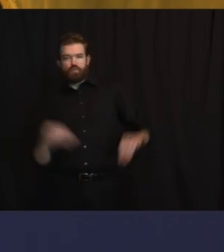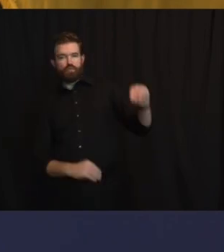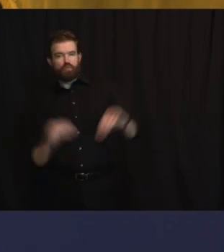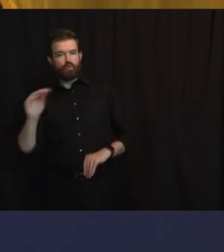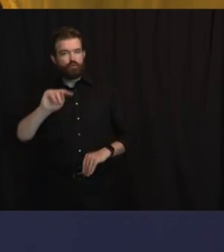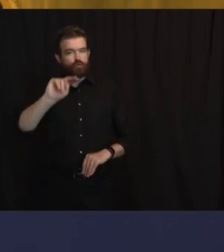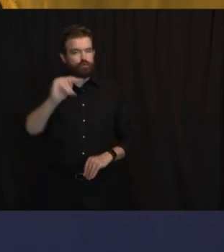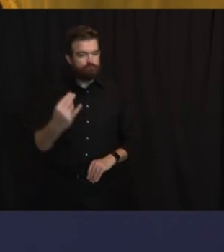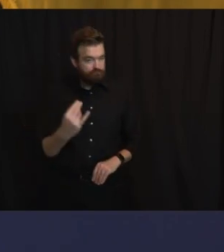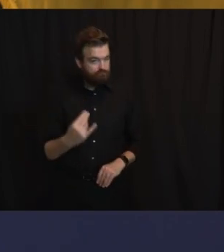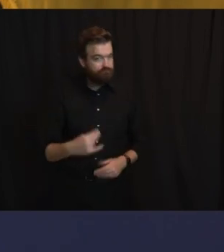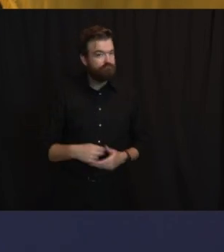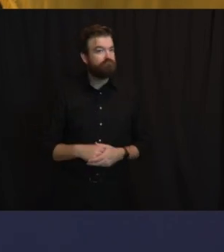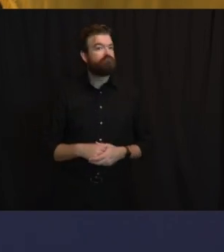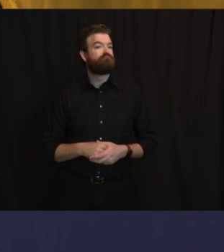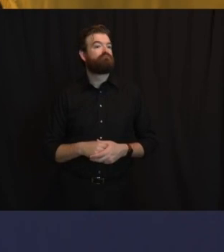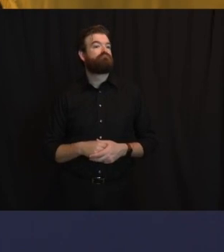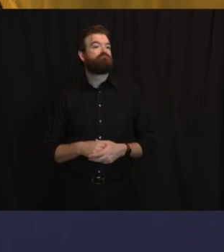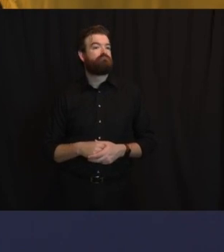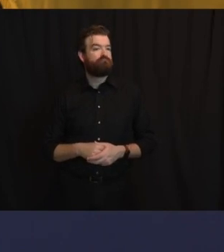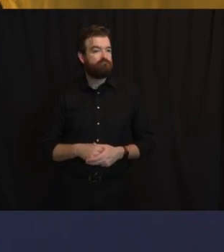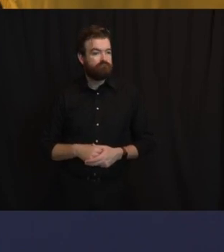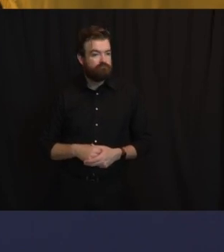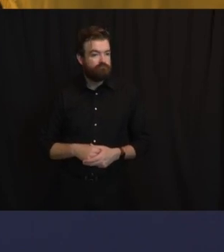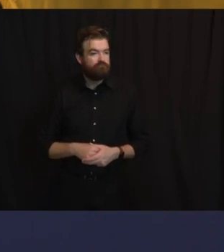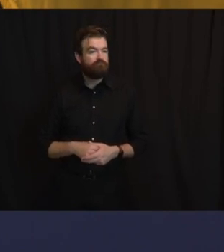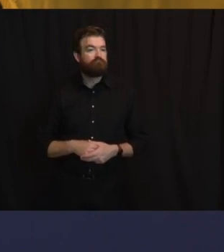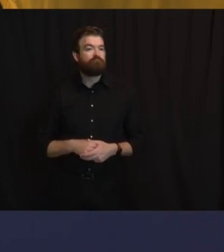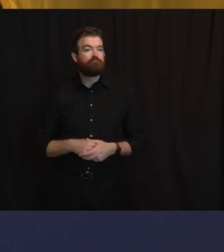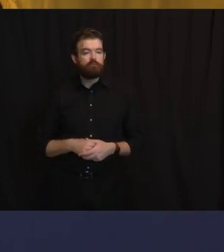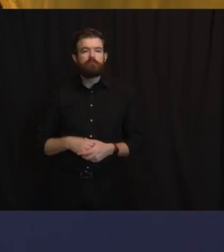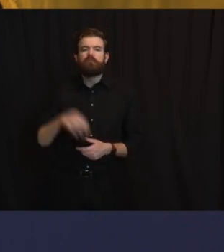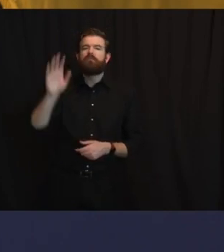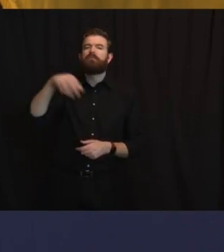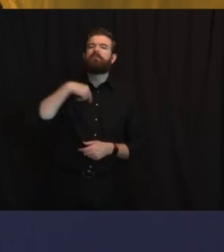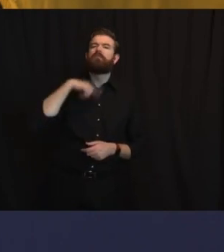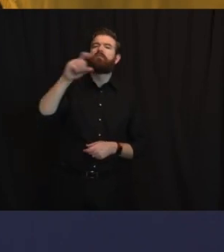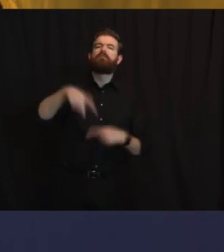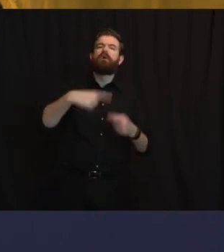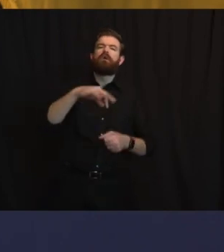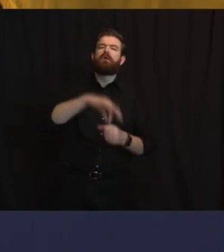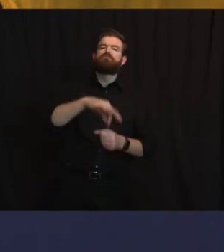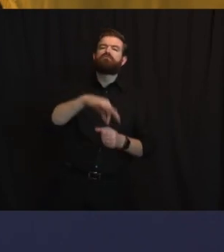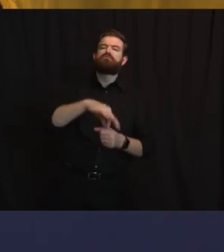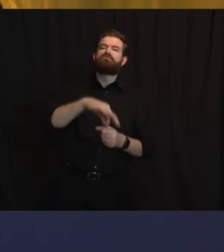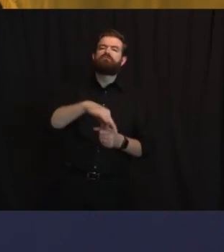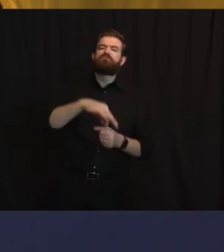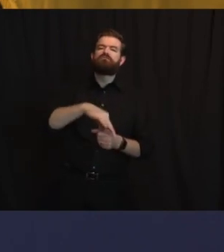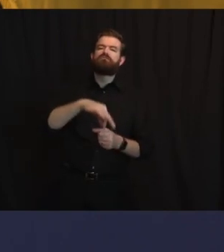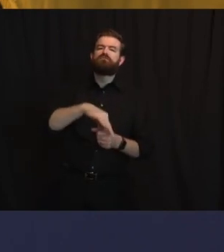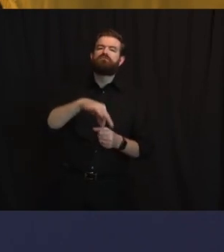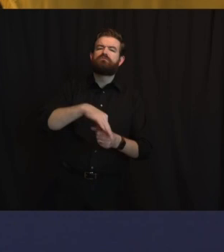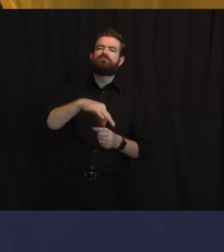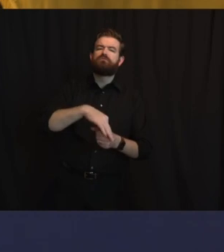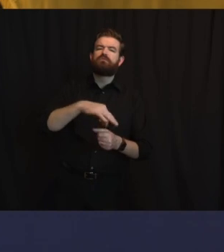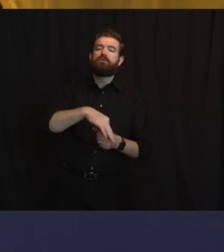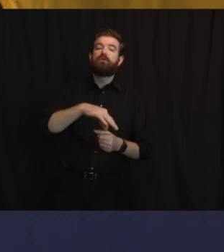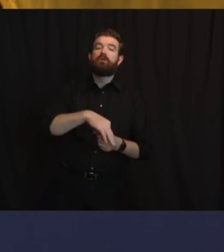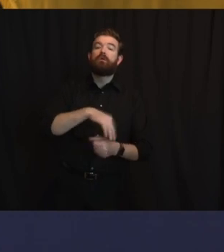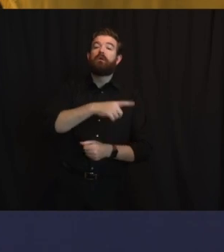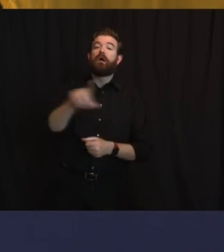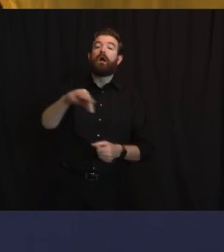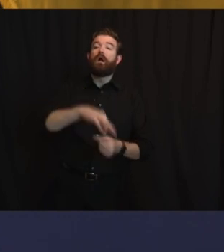of questions for you on elections today. Wondering if you will require poll workers working the May 20 and June